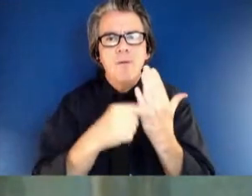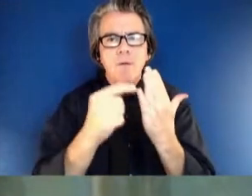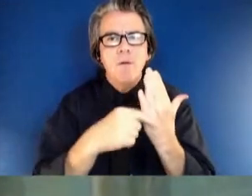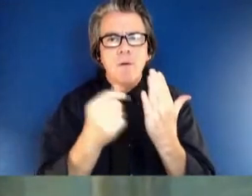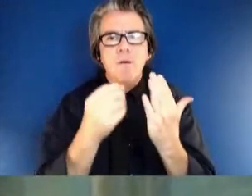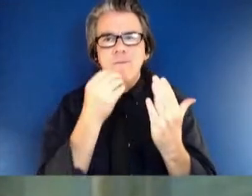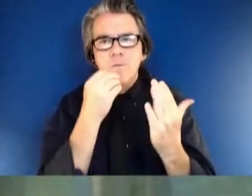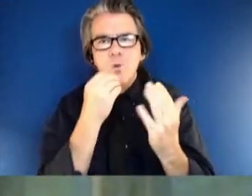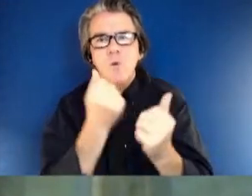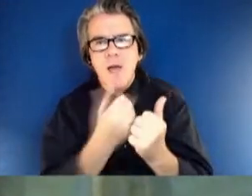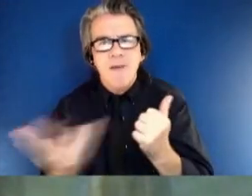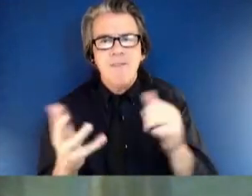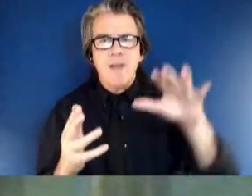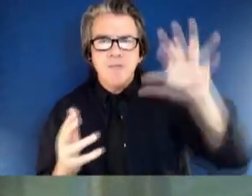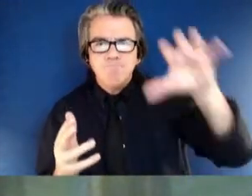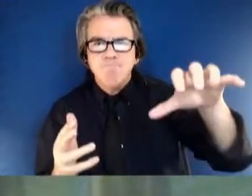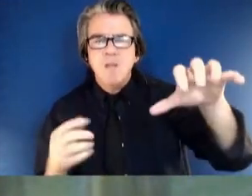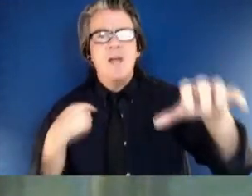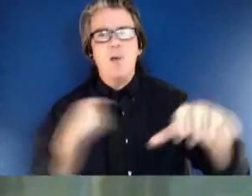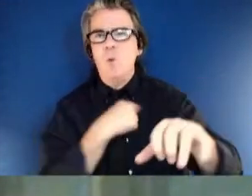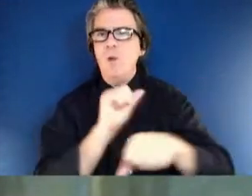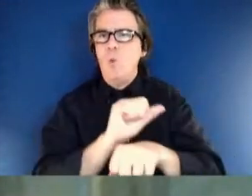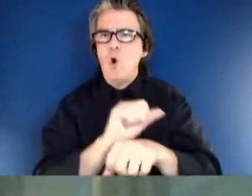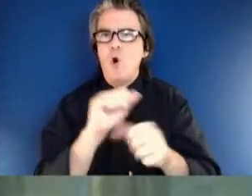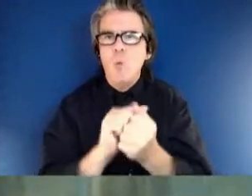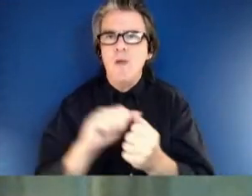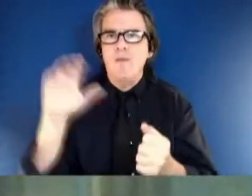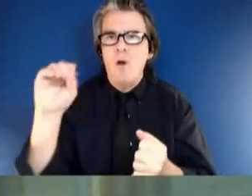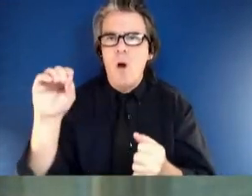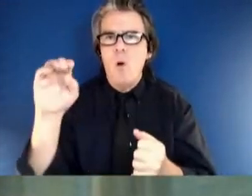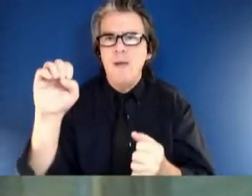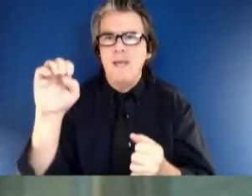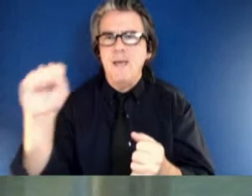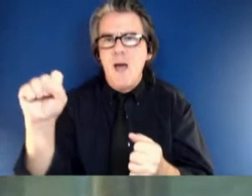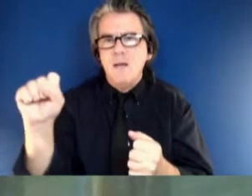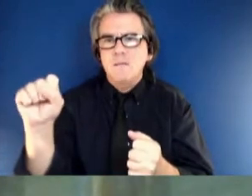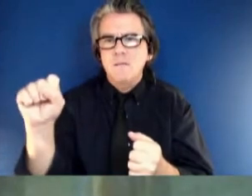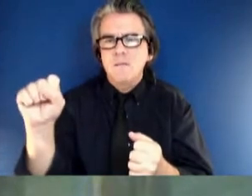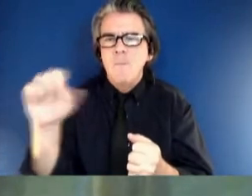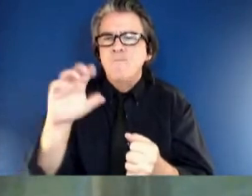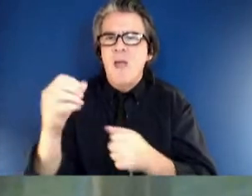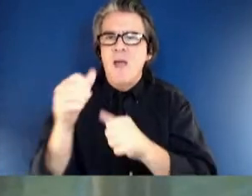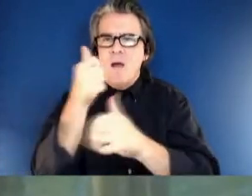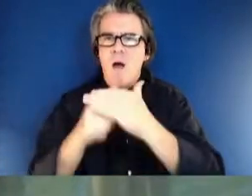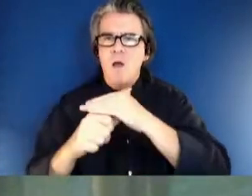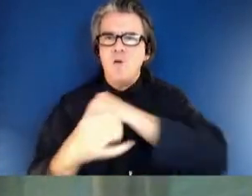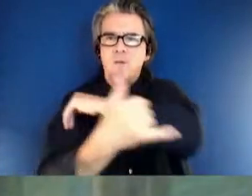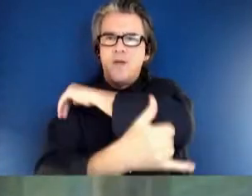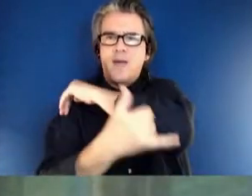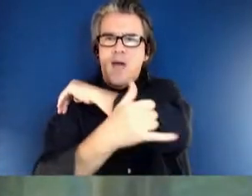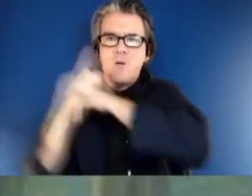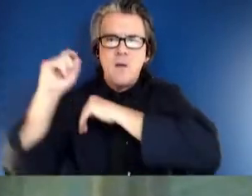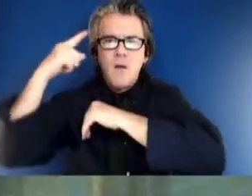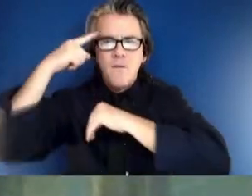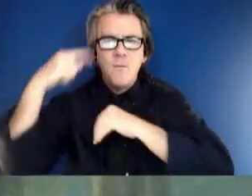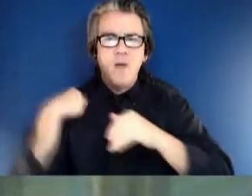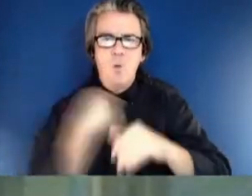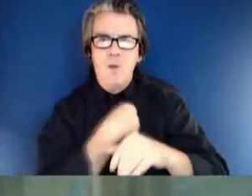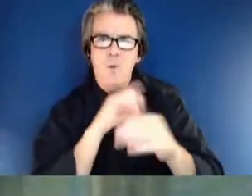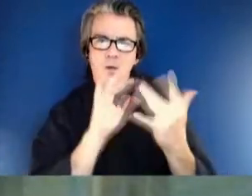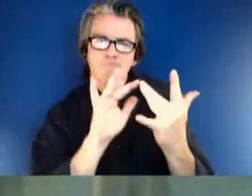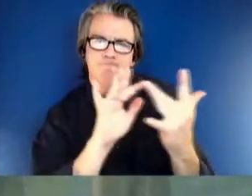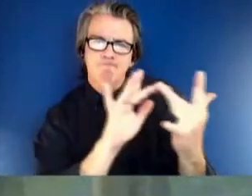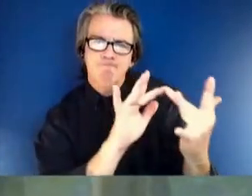Now, our folks work closely with county OES, county officials to determine the right place to locate those community